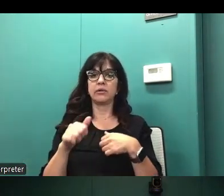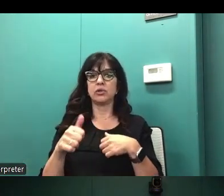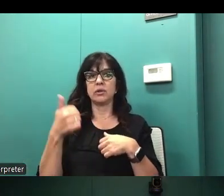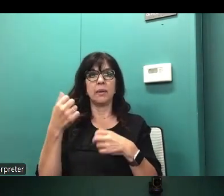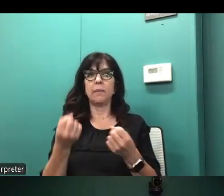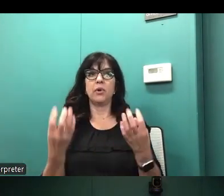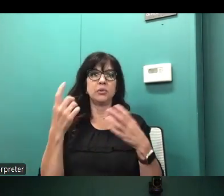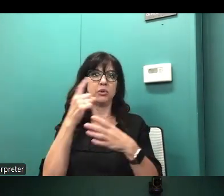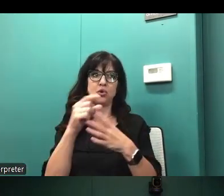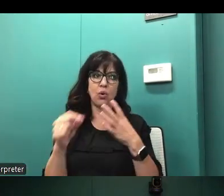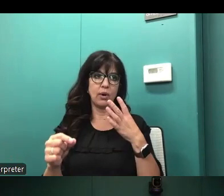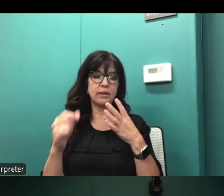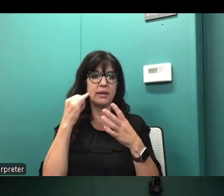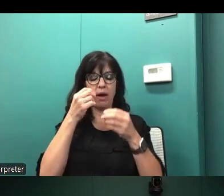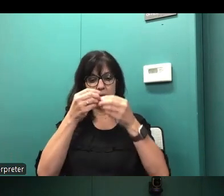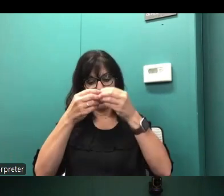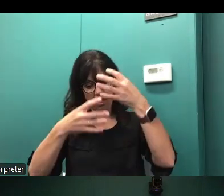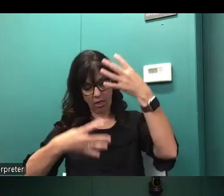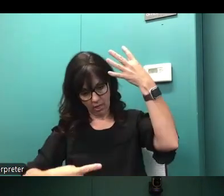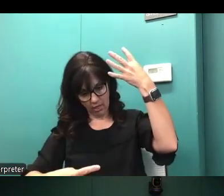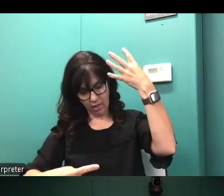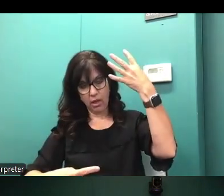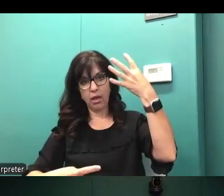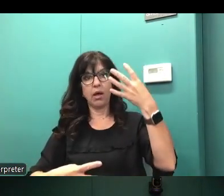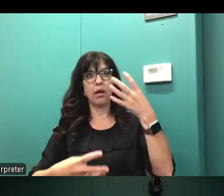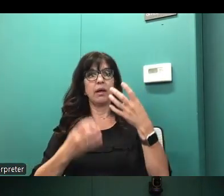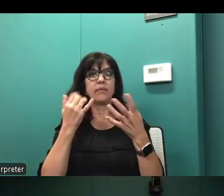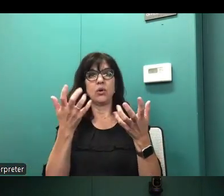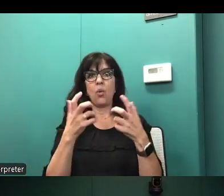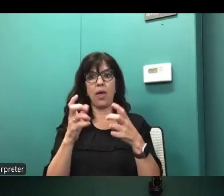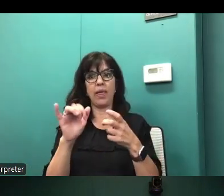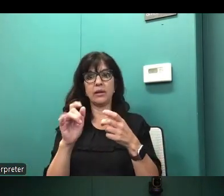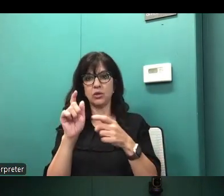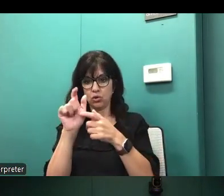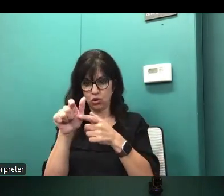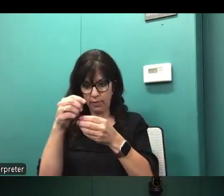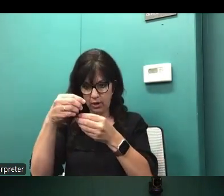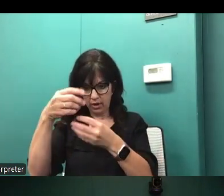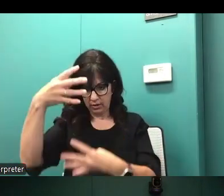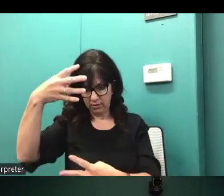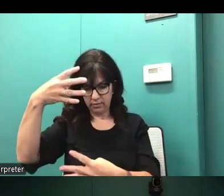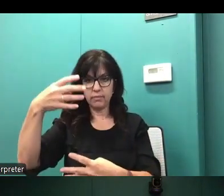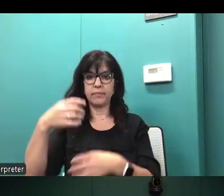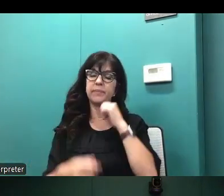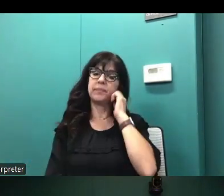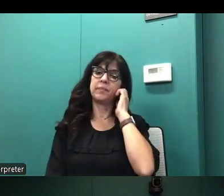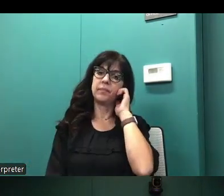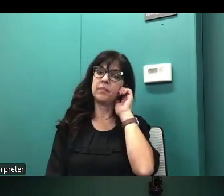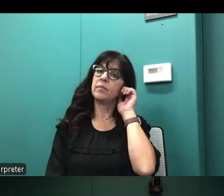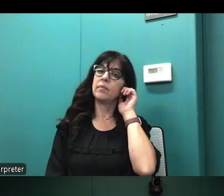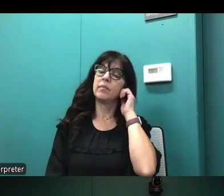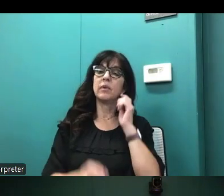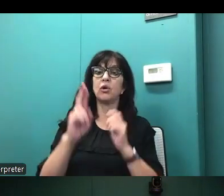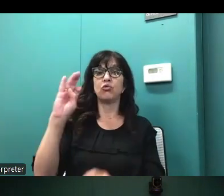another multiple choice. So if you have a longer list and you don't want a whole big thing on your screen, you can have a drop down menu. A